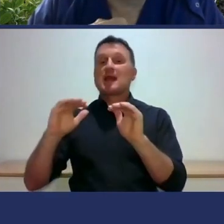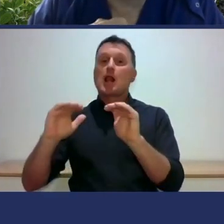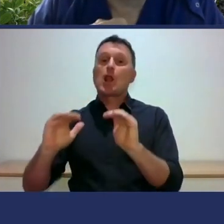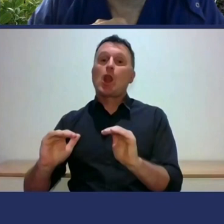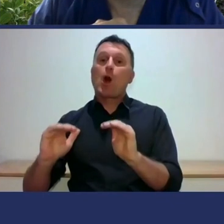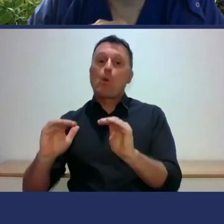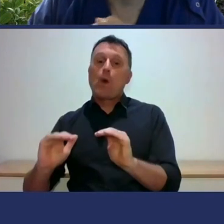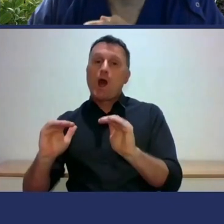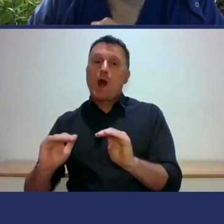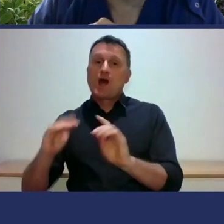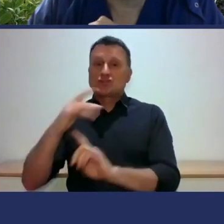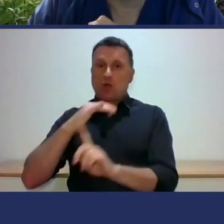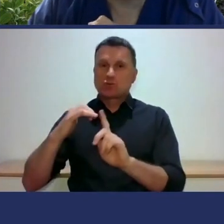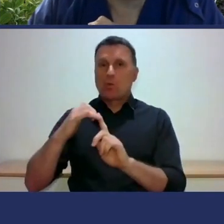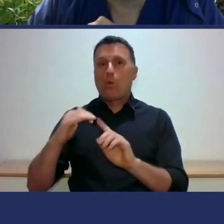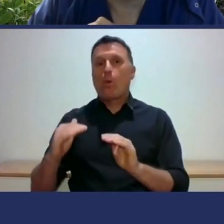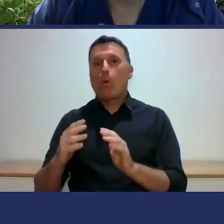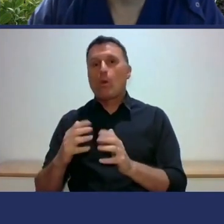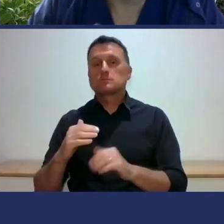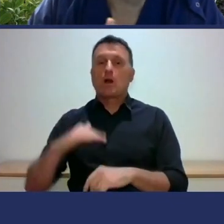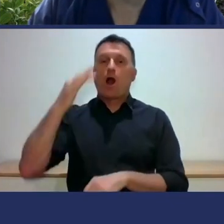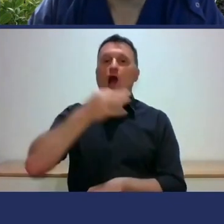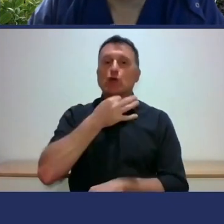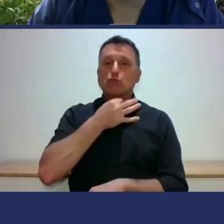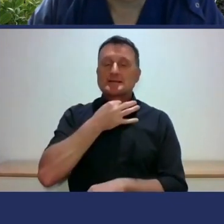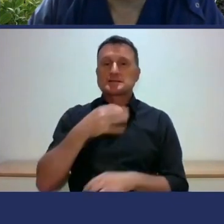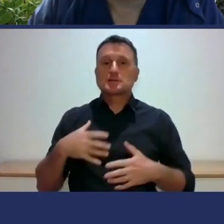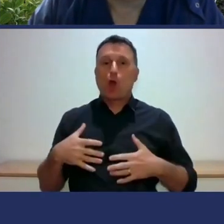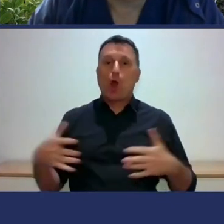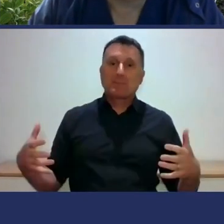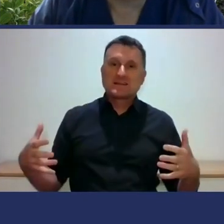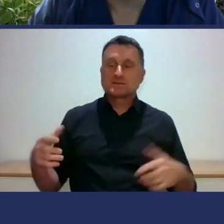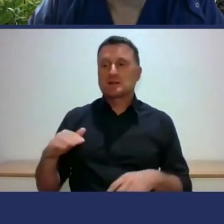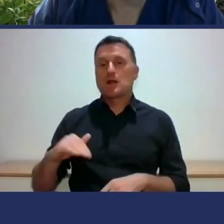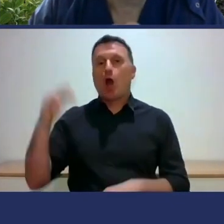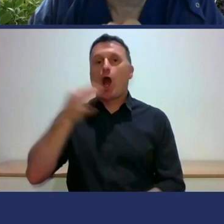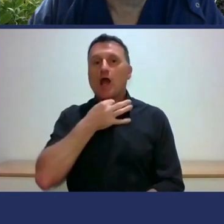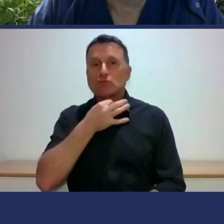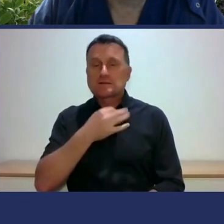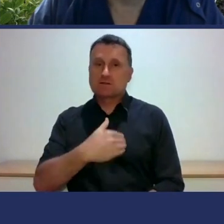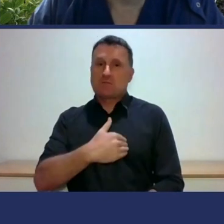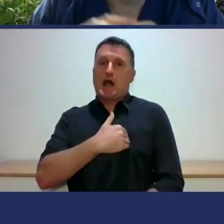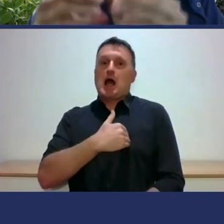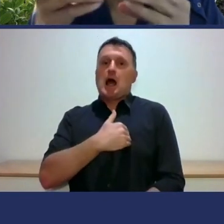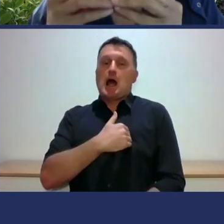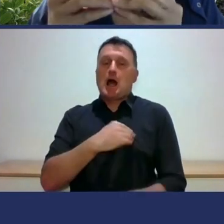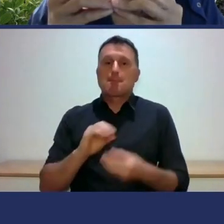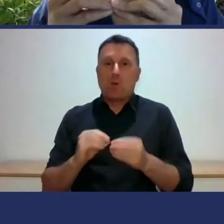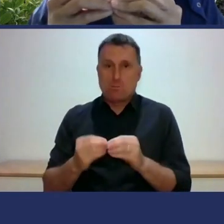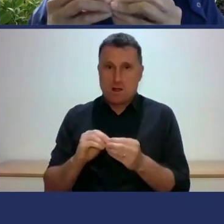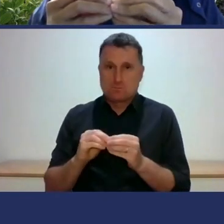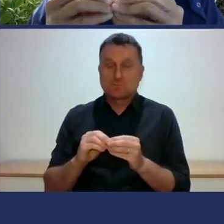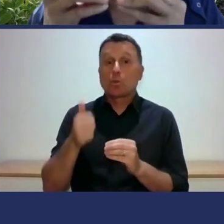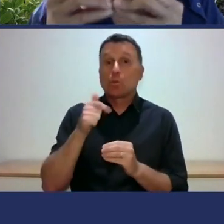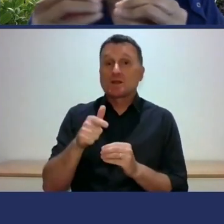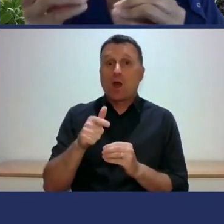of obesity, higher risks of diabetes, higher risk of cardiovascular diseases. And we know that in these groups,